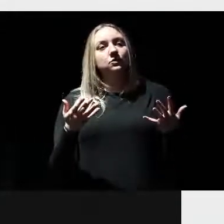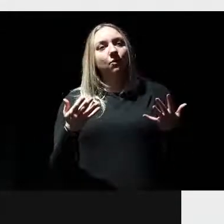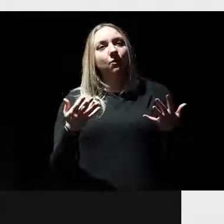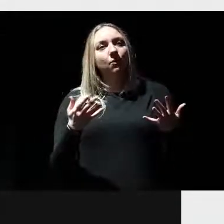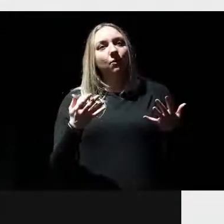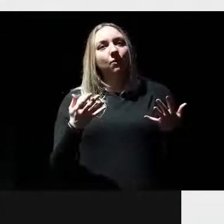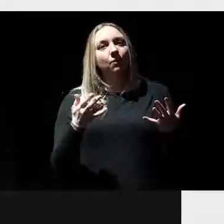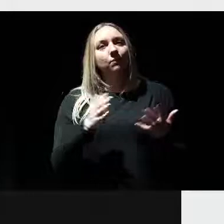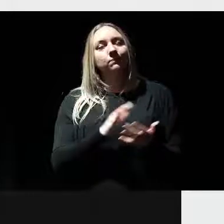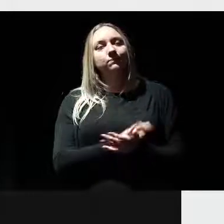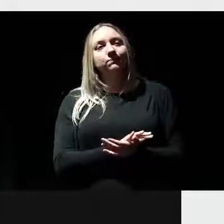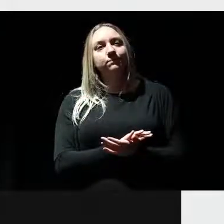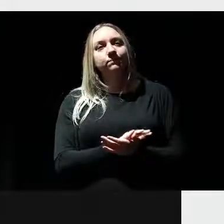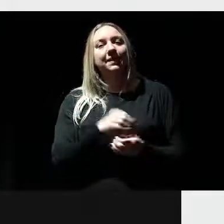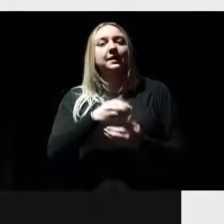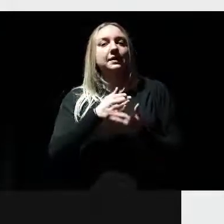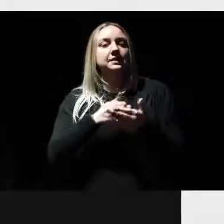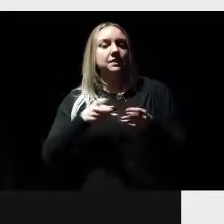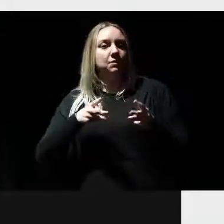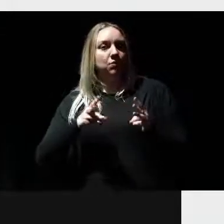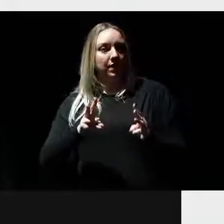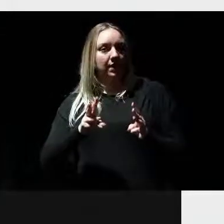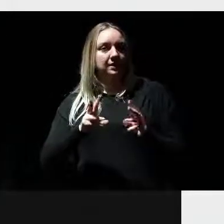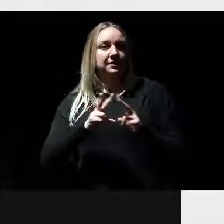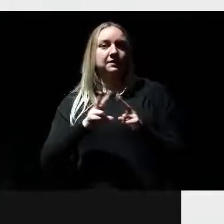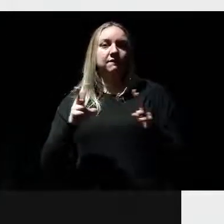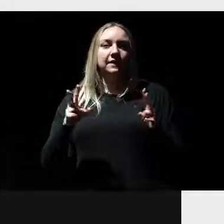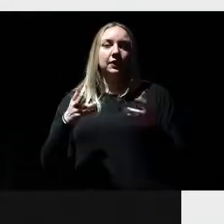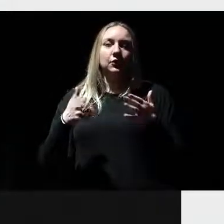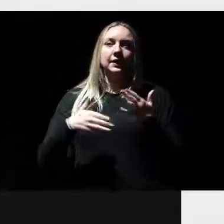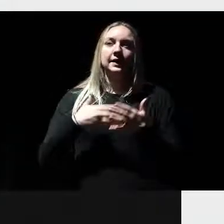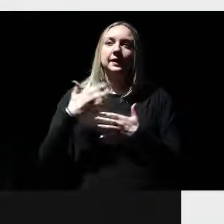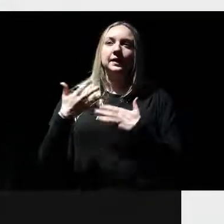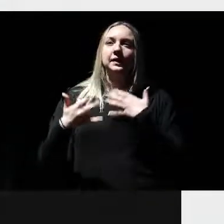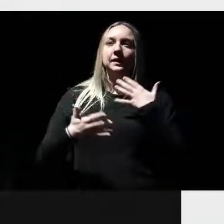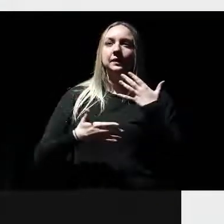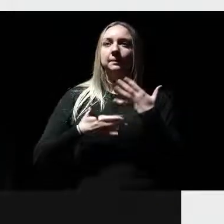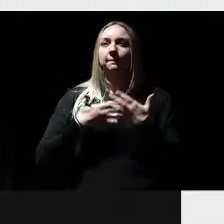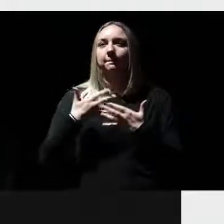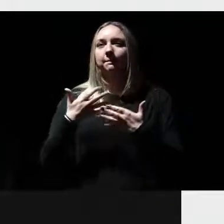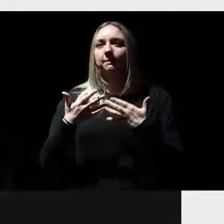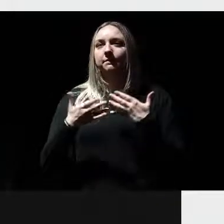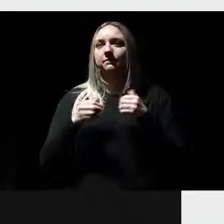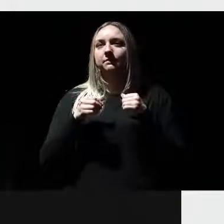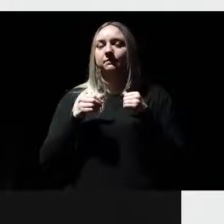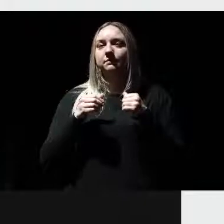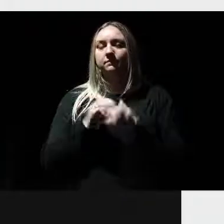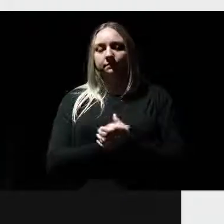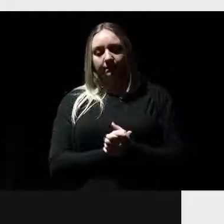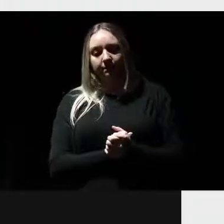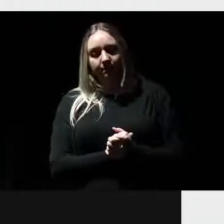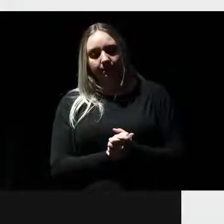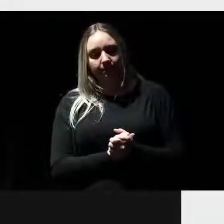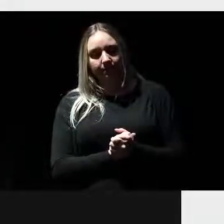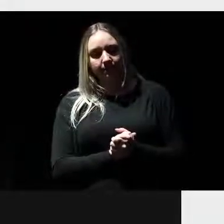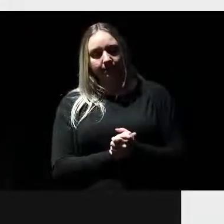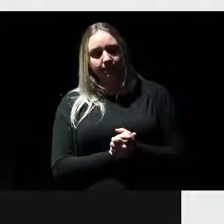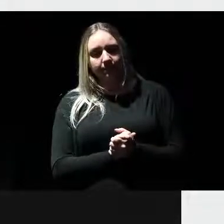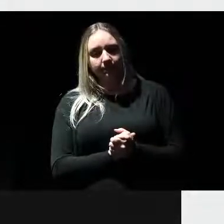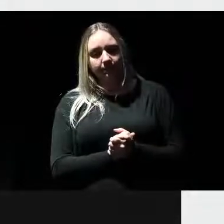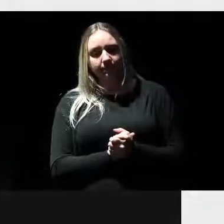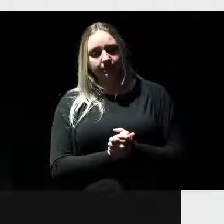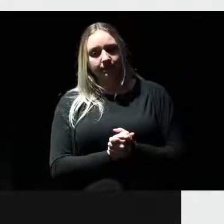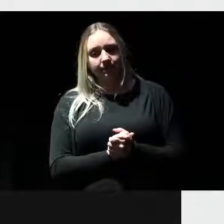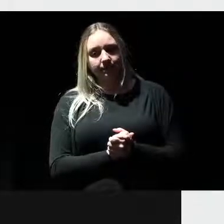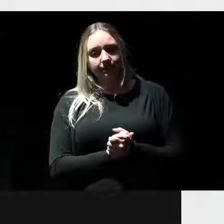constant pace to the feeling of the office, which has to do with the process